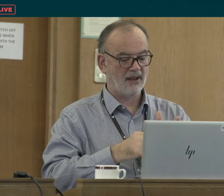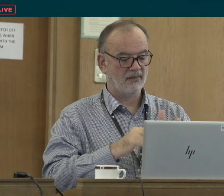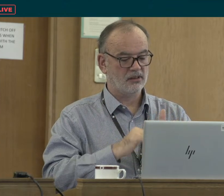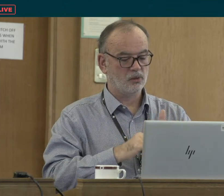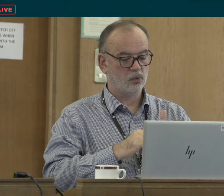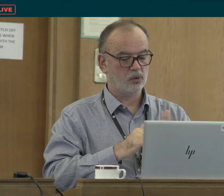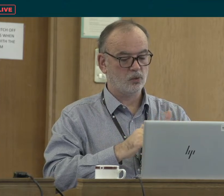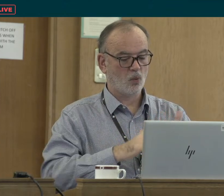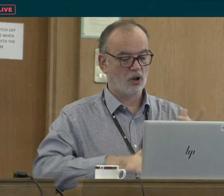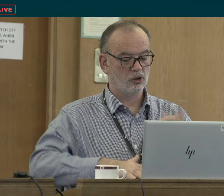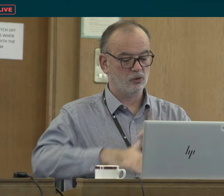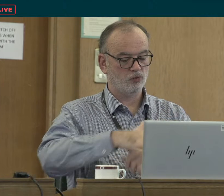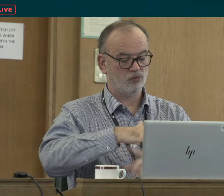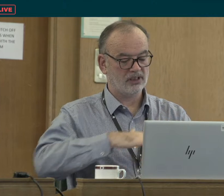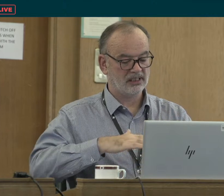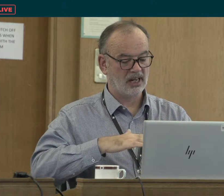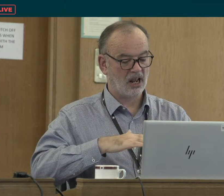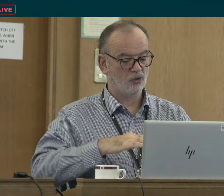Stewartry area.